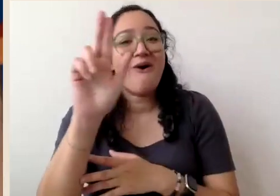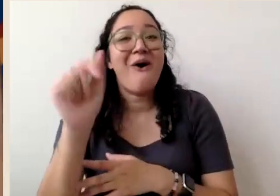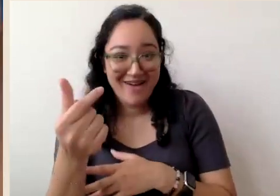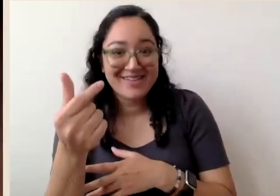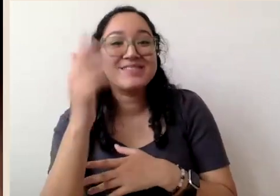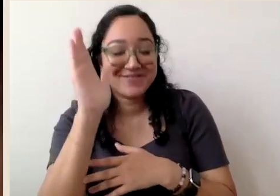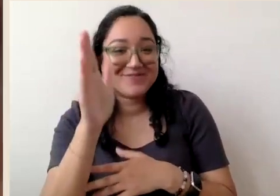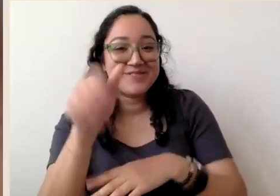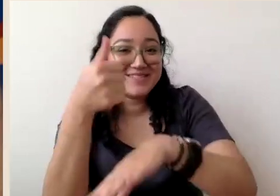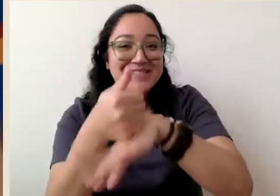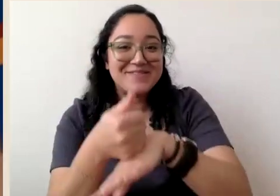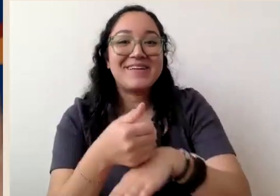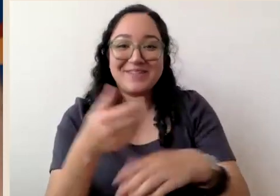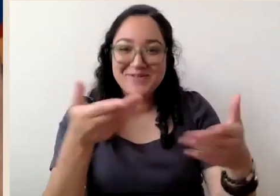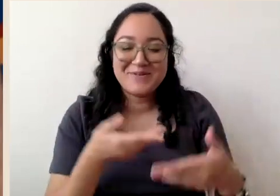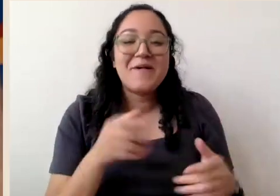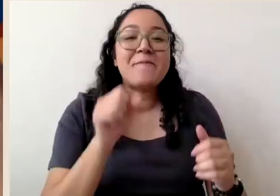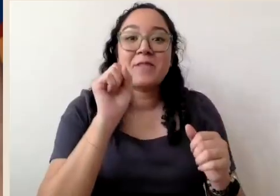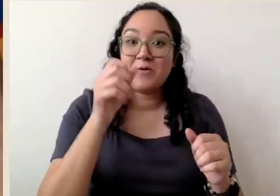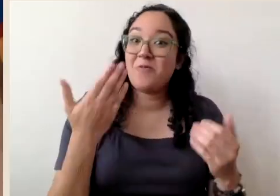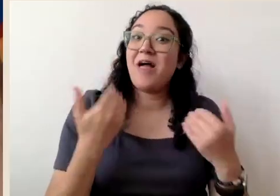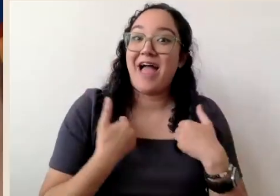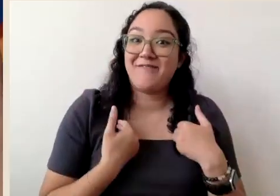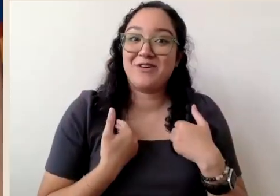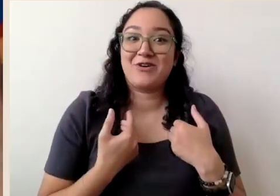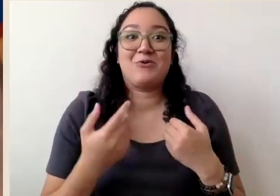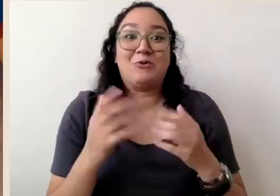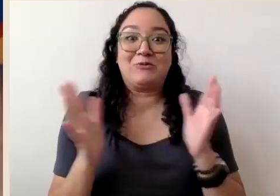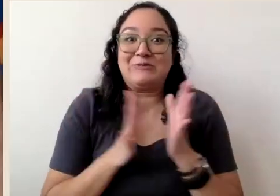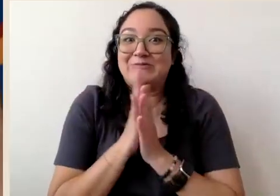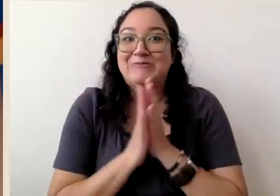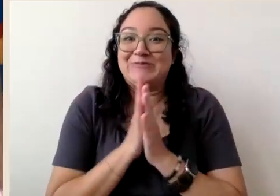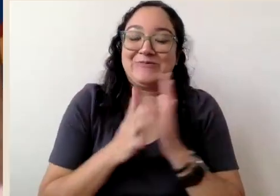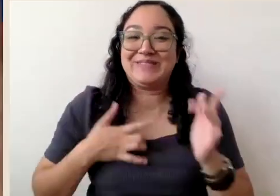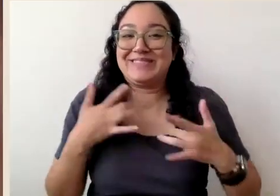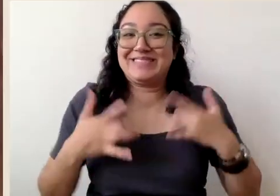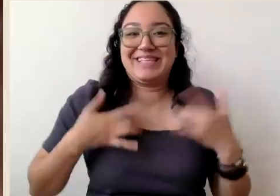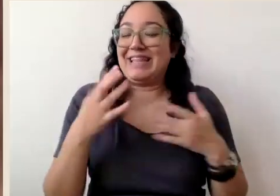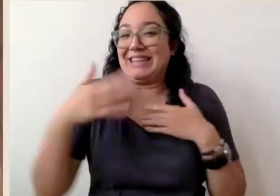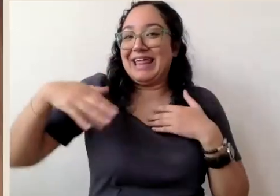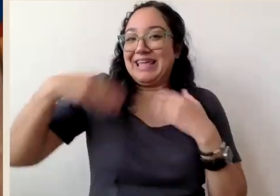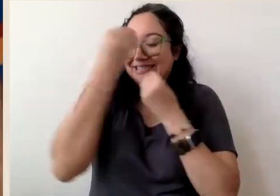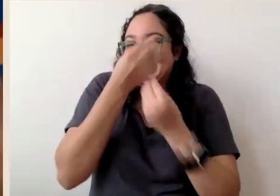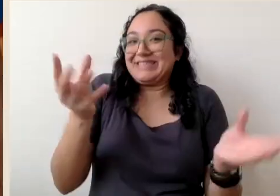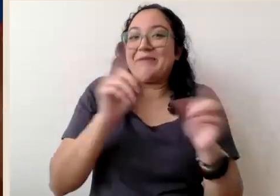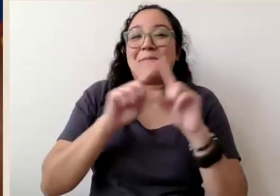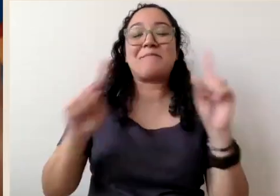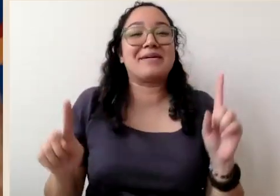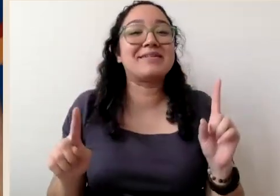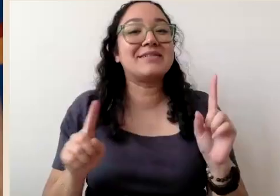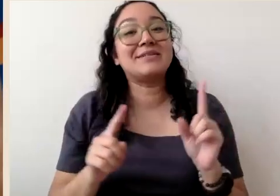And you're welcome. We're having a real treat in August. We won't tell you yet,